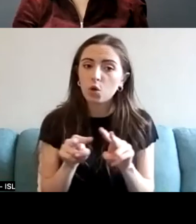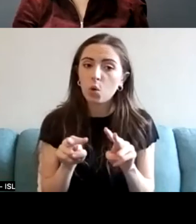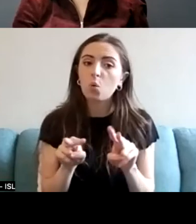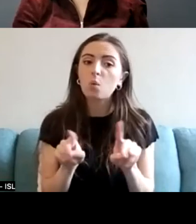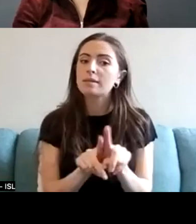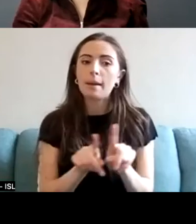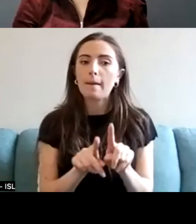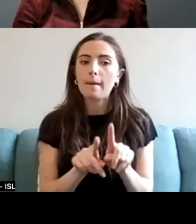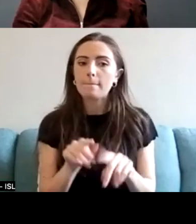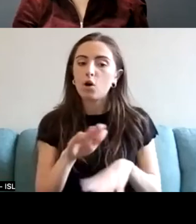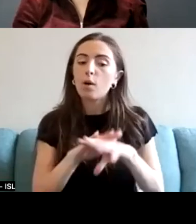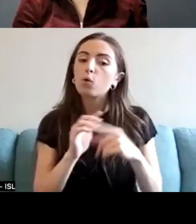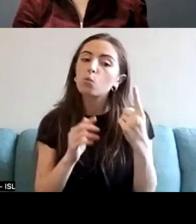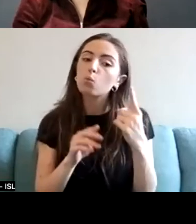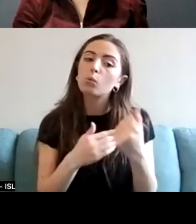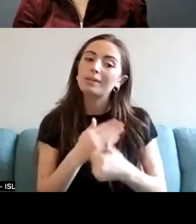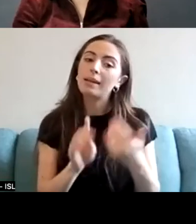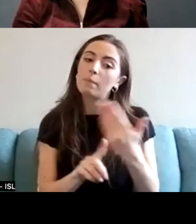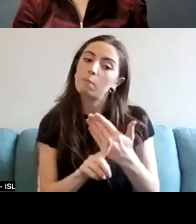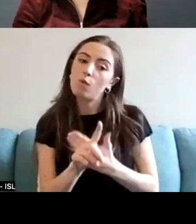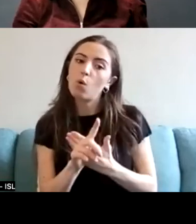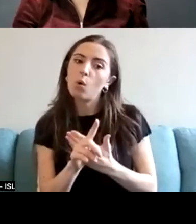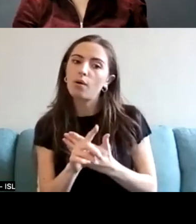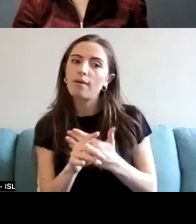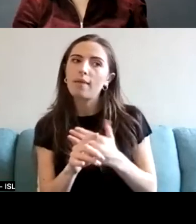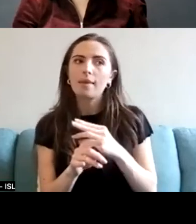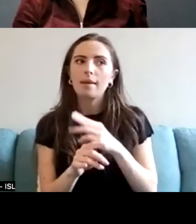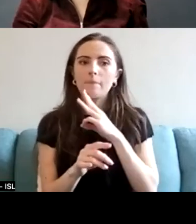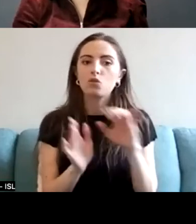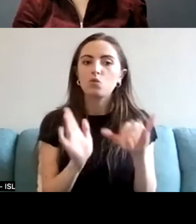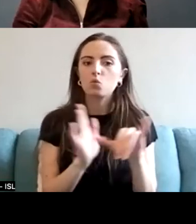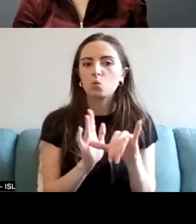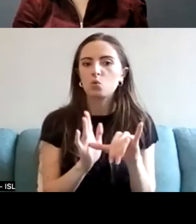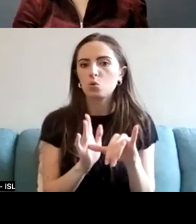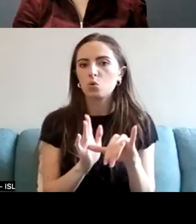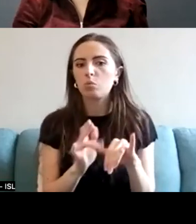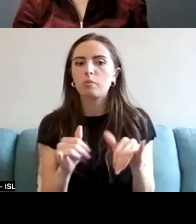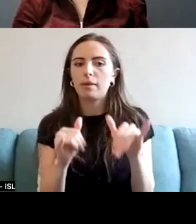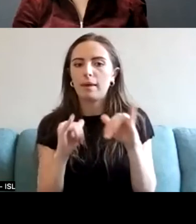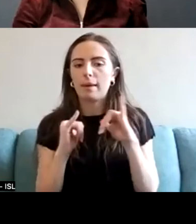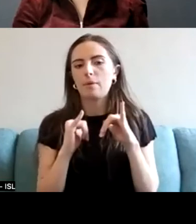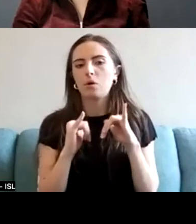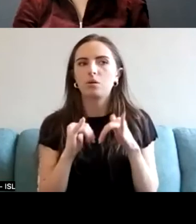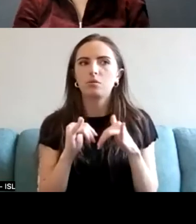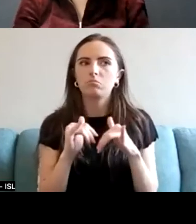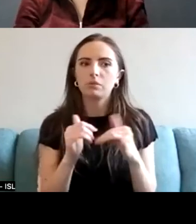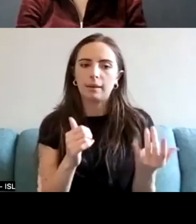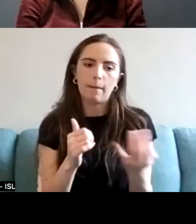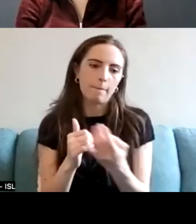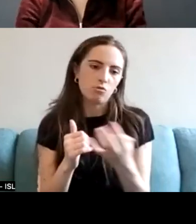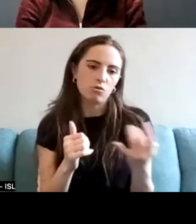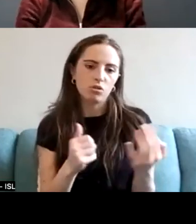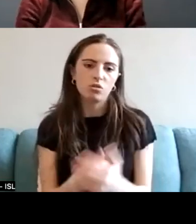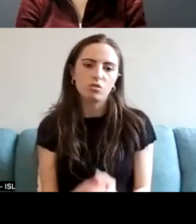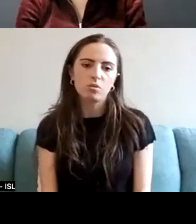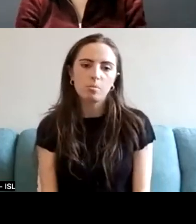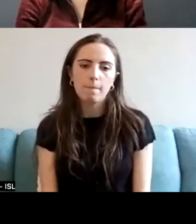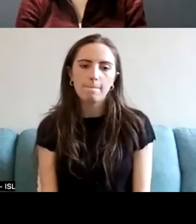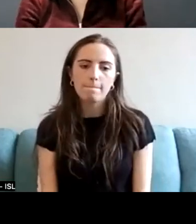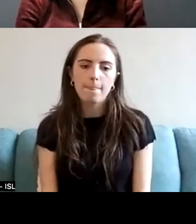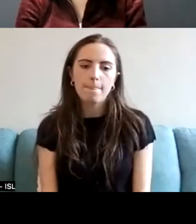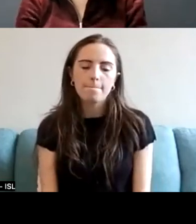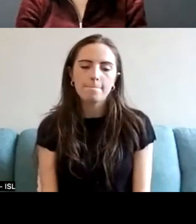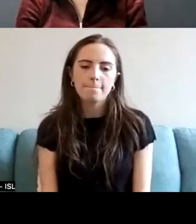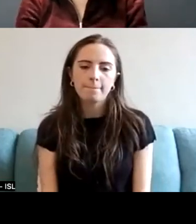it only takes something being done a day early. It's not, realistically,